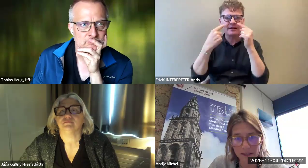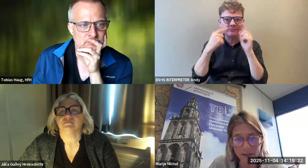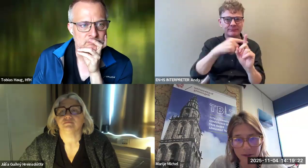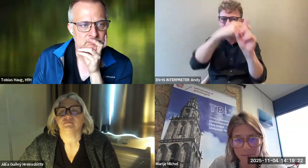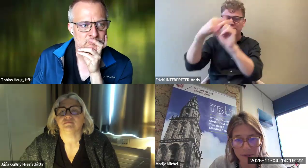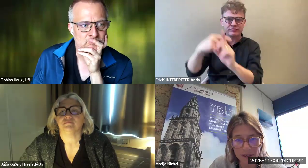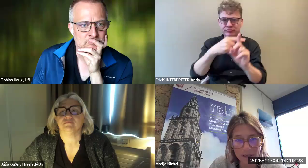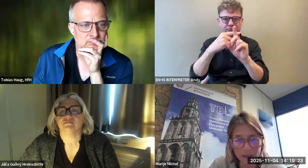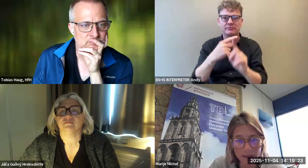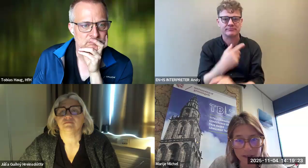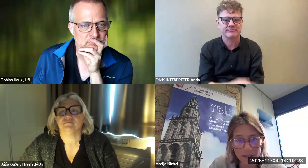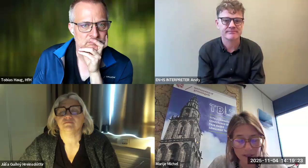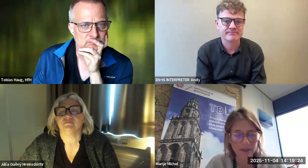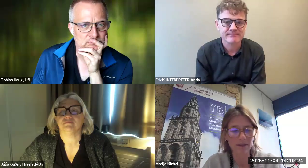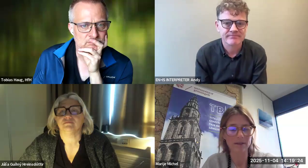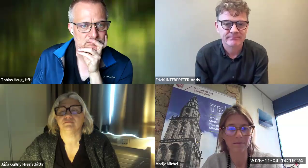And I hope